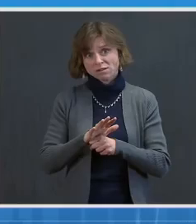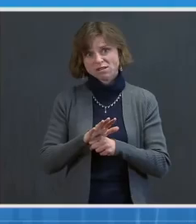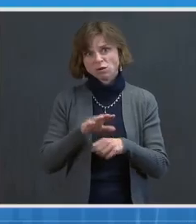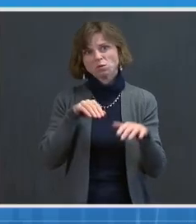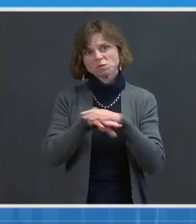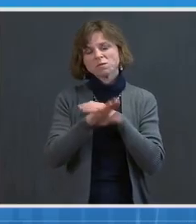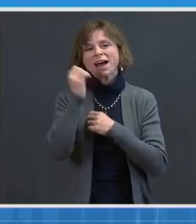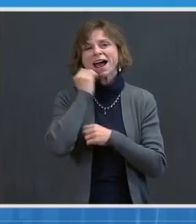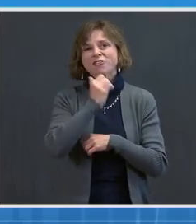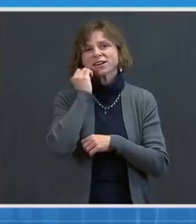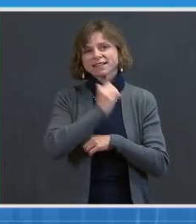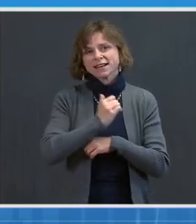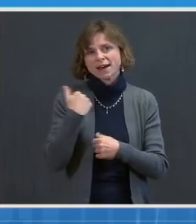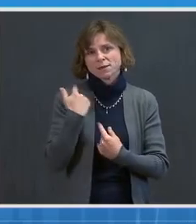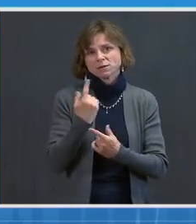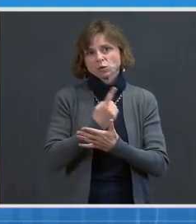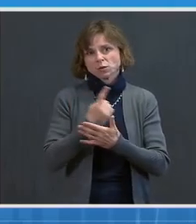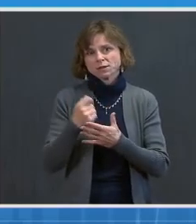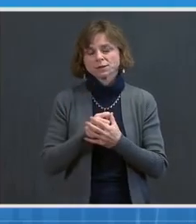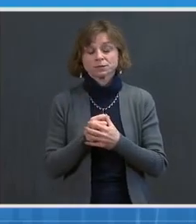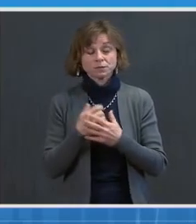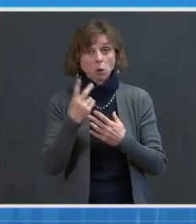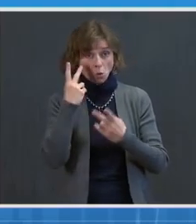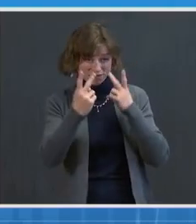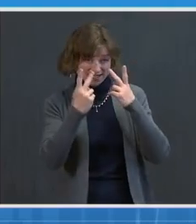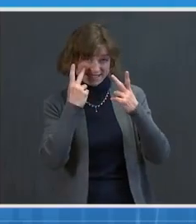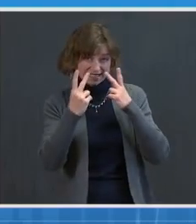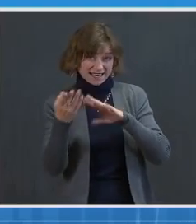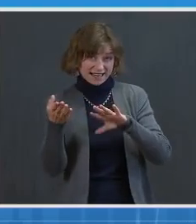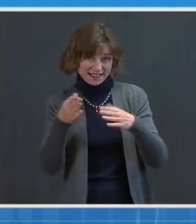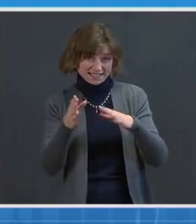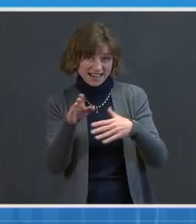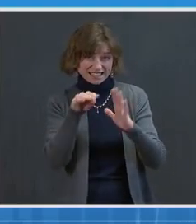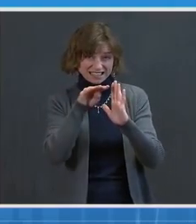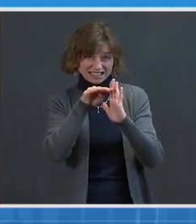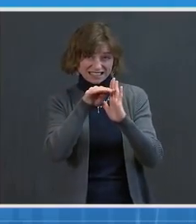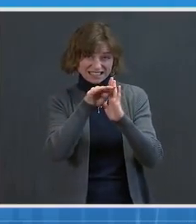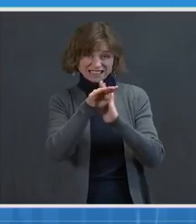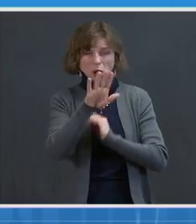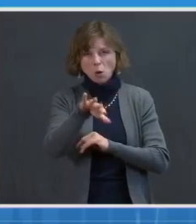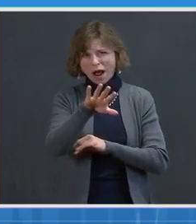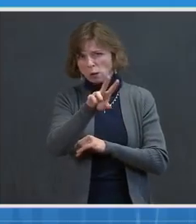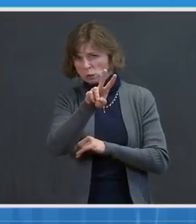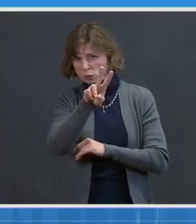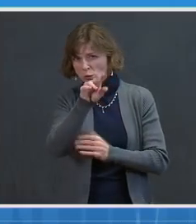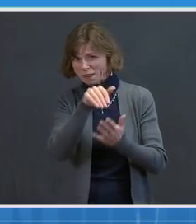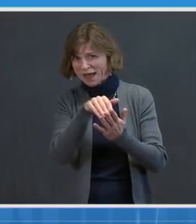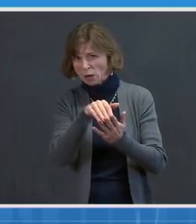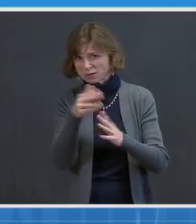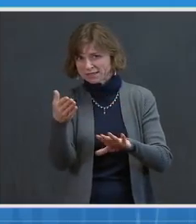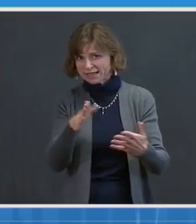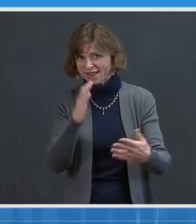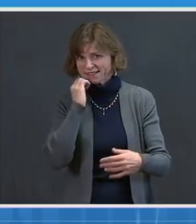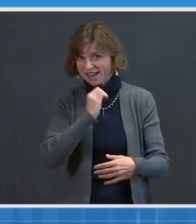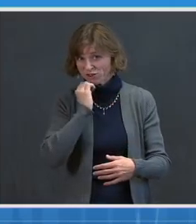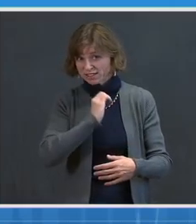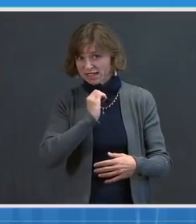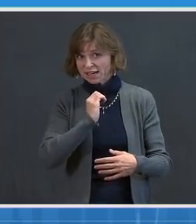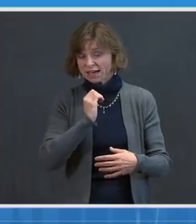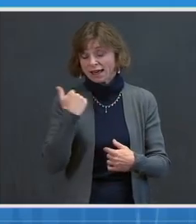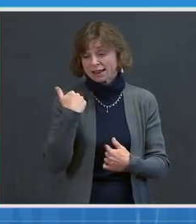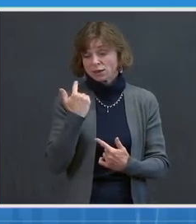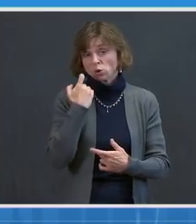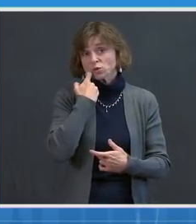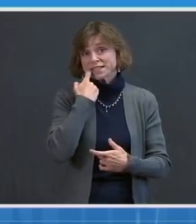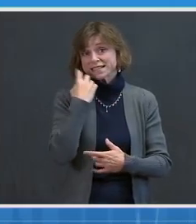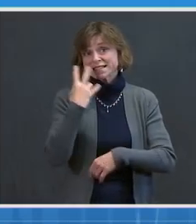week. And while we have seen deaths hovering around 2,000 deaths per day in recent weeks, the latest 7-day average is now